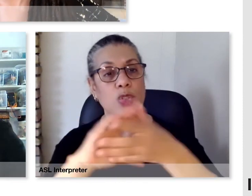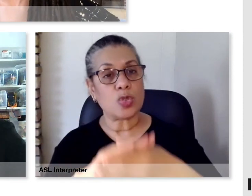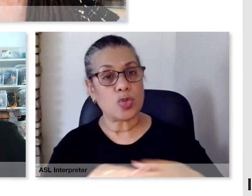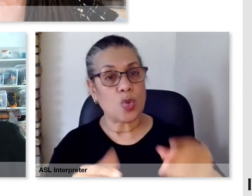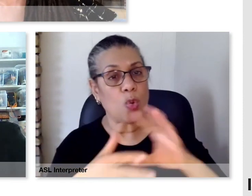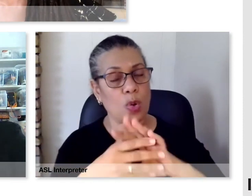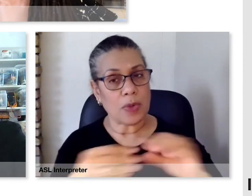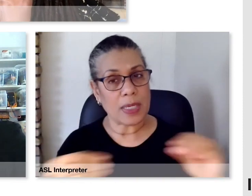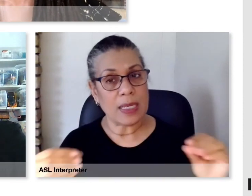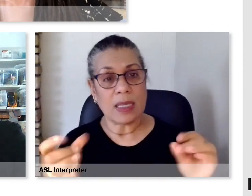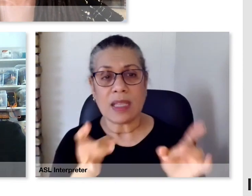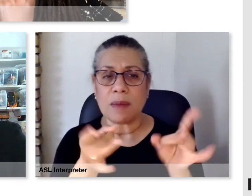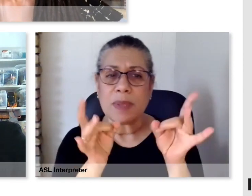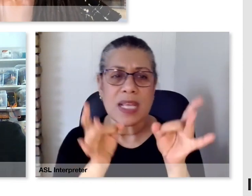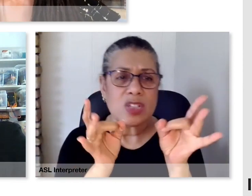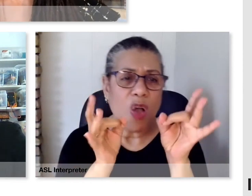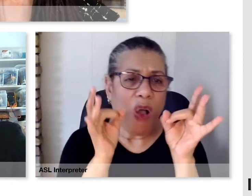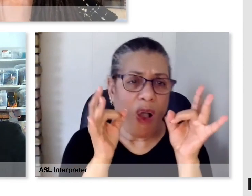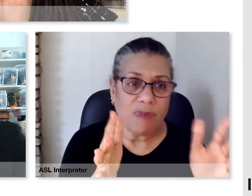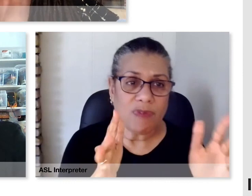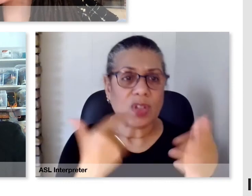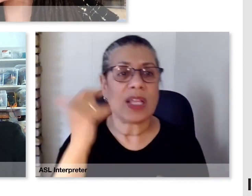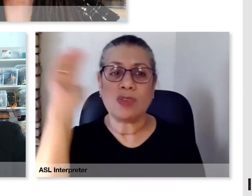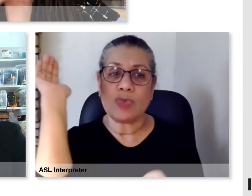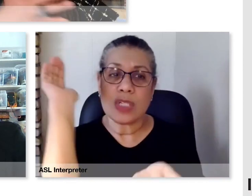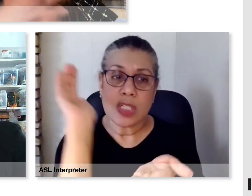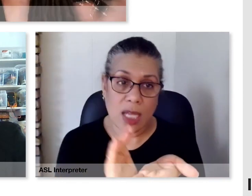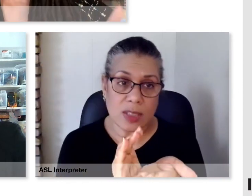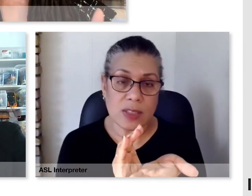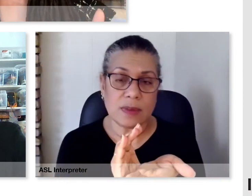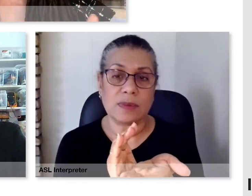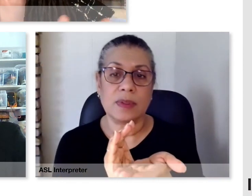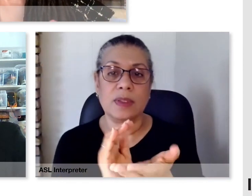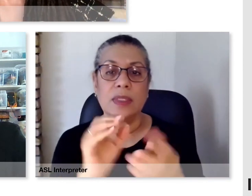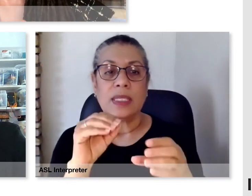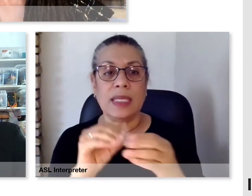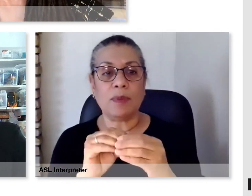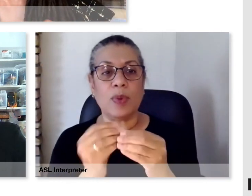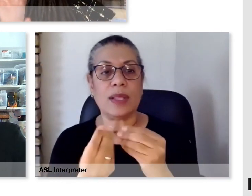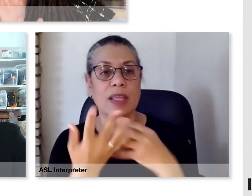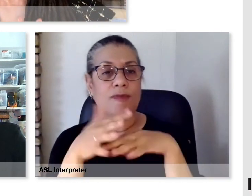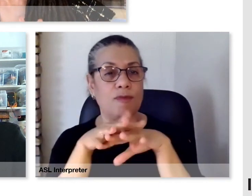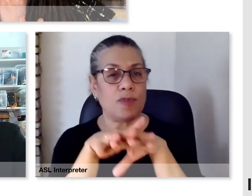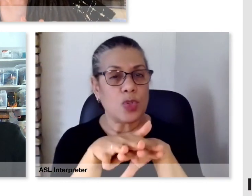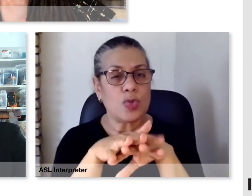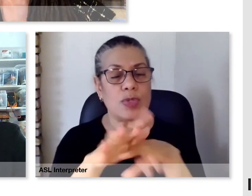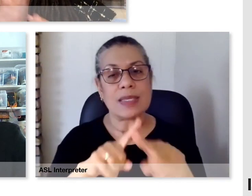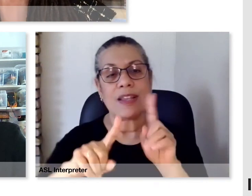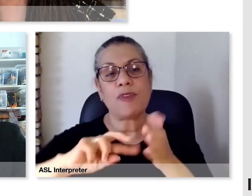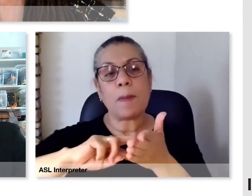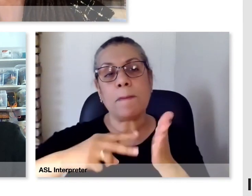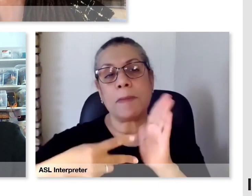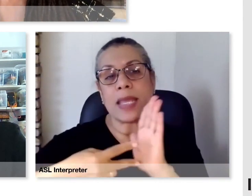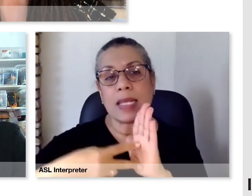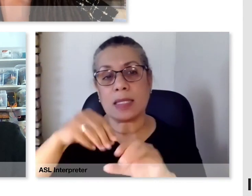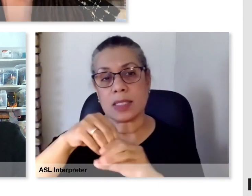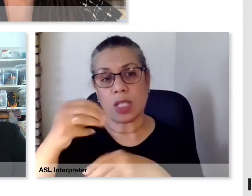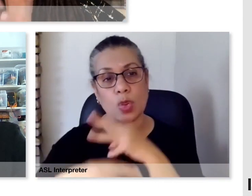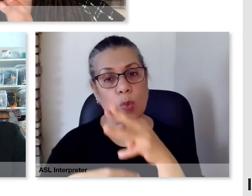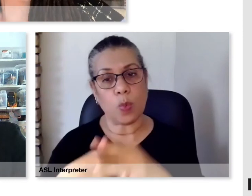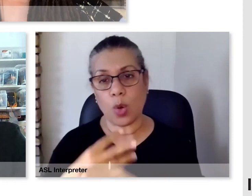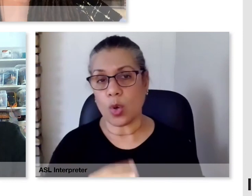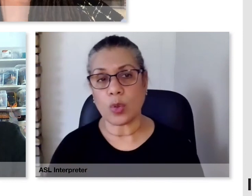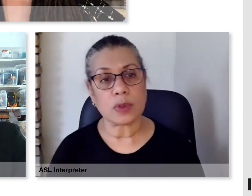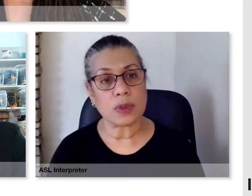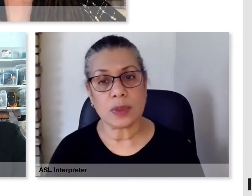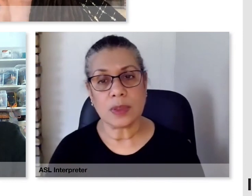violent and just as reductive in terms of infusing all kinds of meaning in the world. So it's not simply